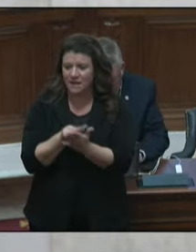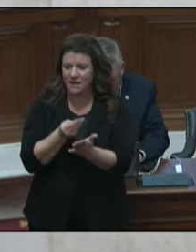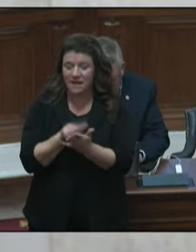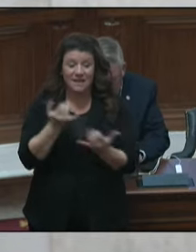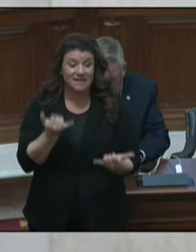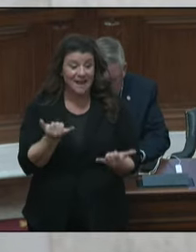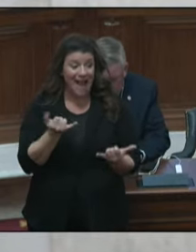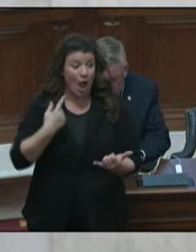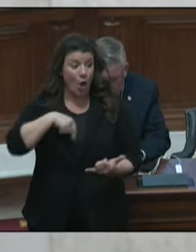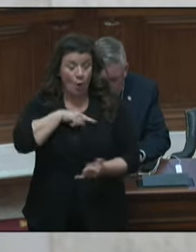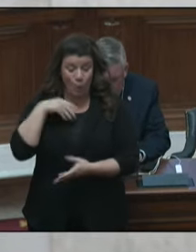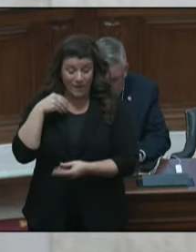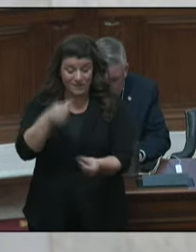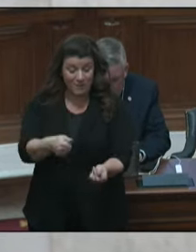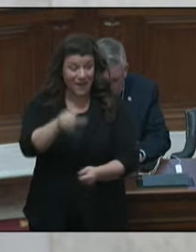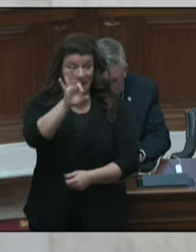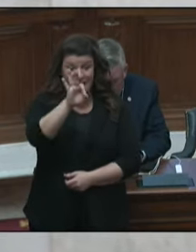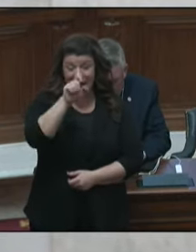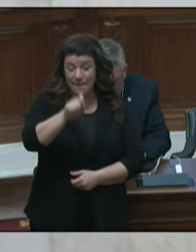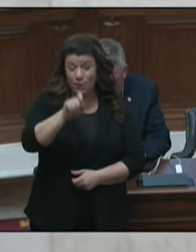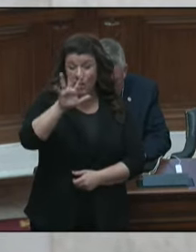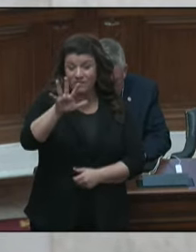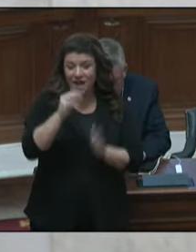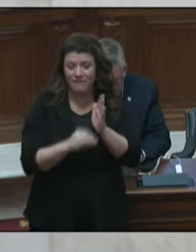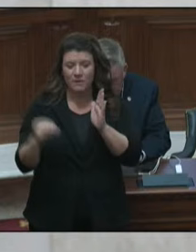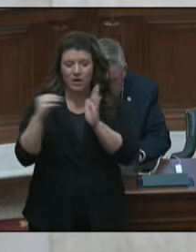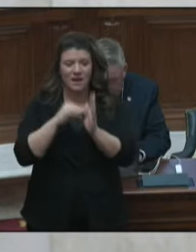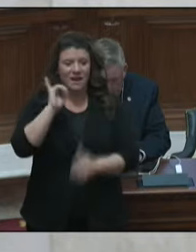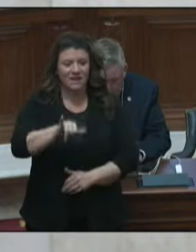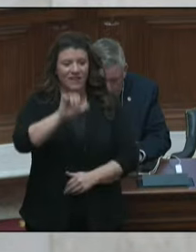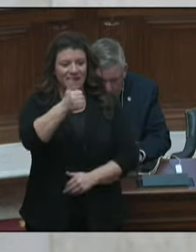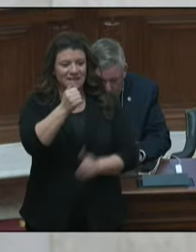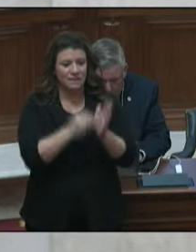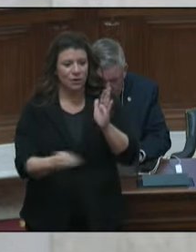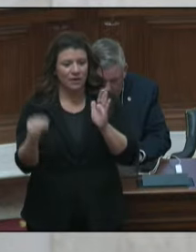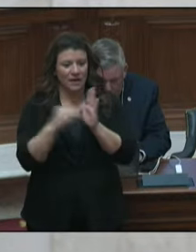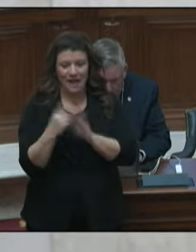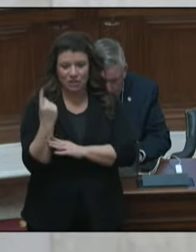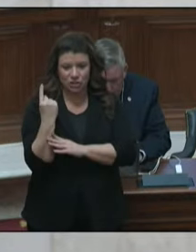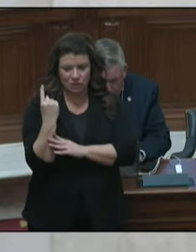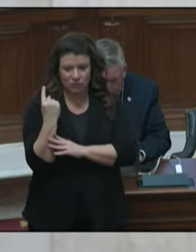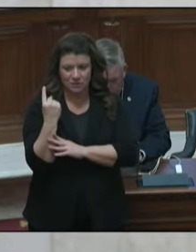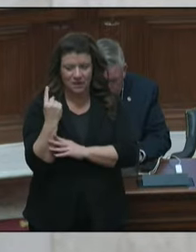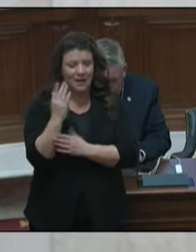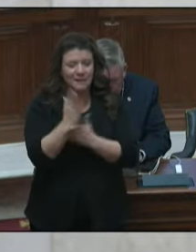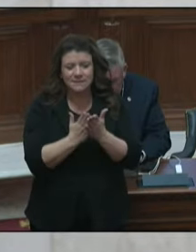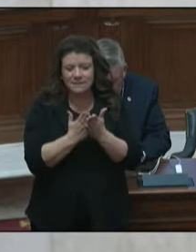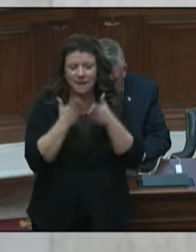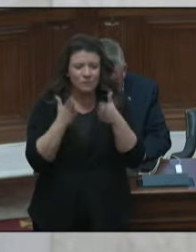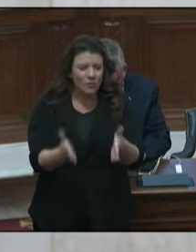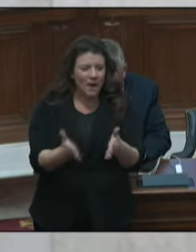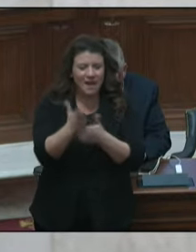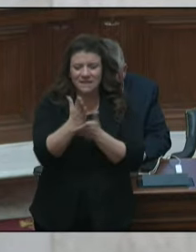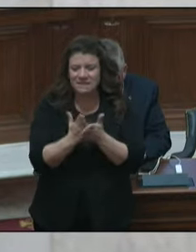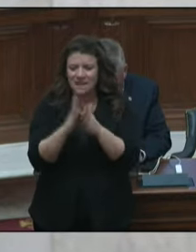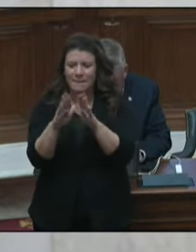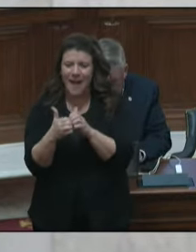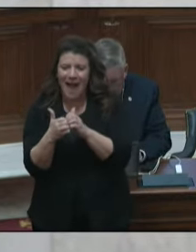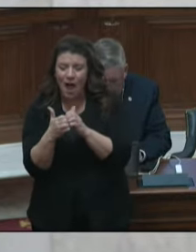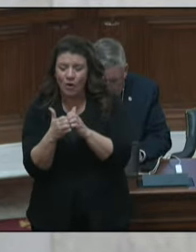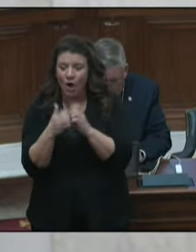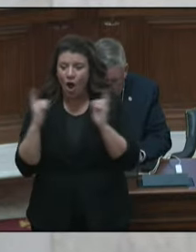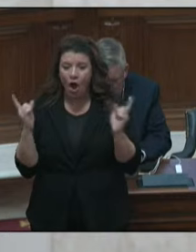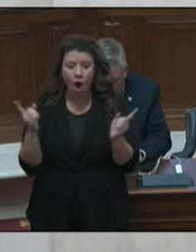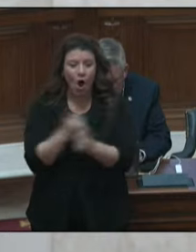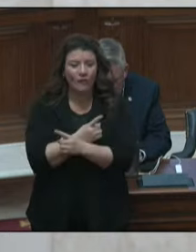spent $9.5 million of the $10 million we had last year. In some way, somehow, all of you